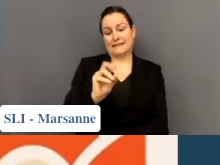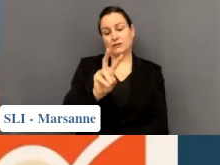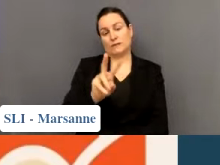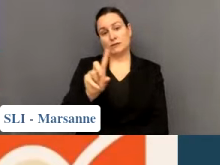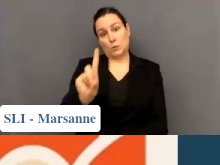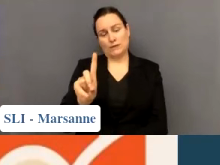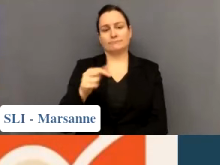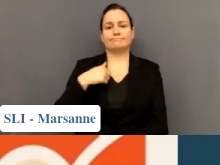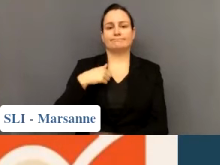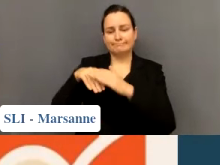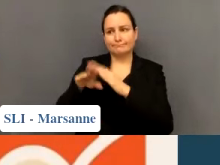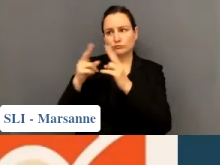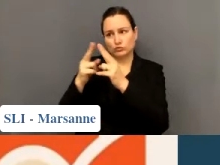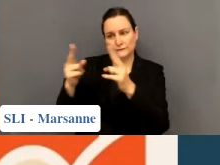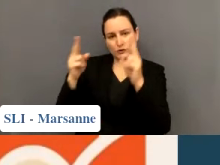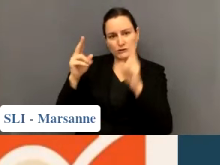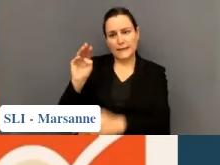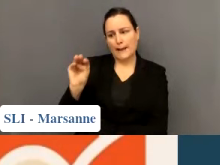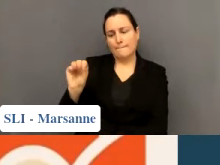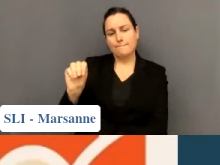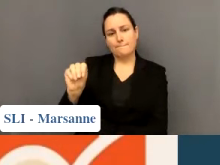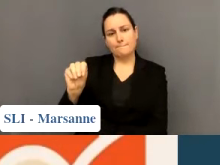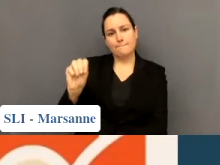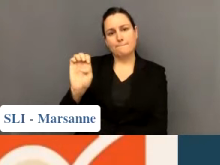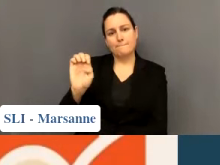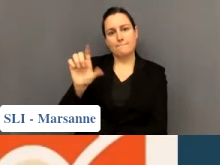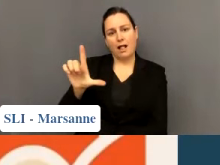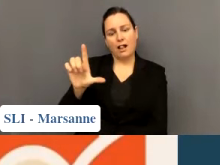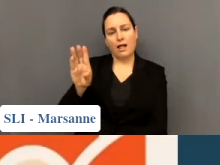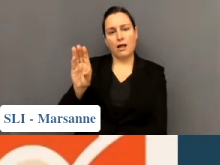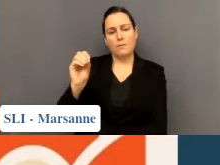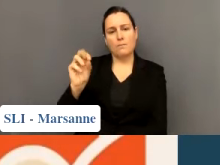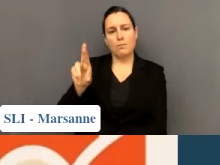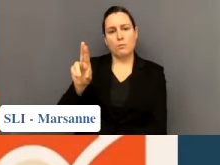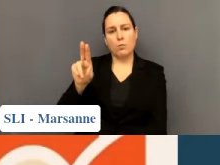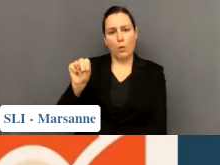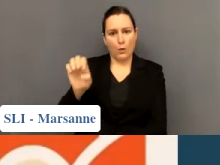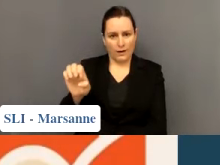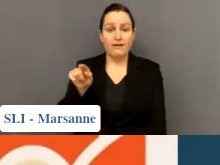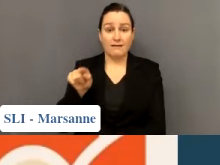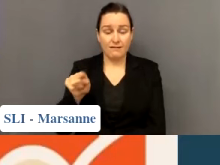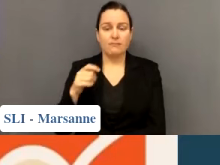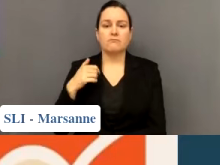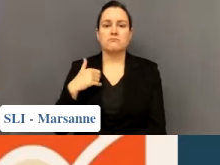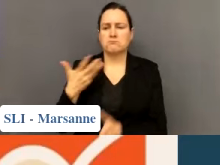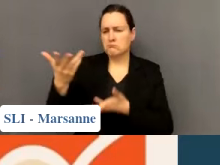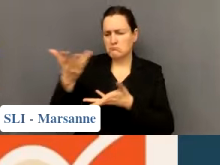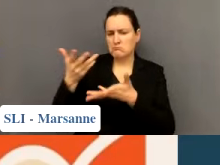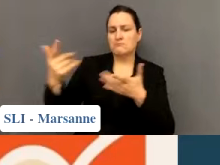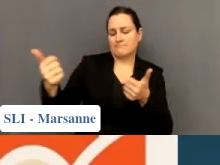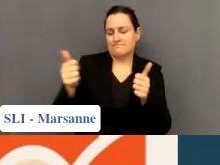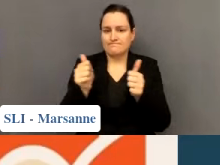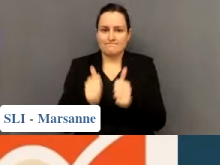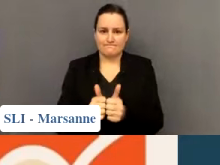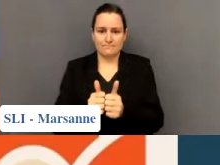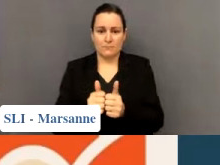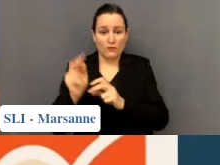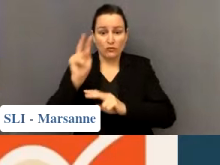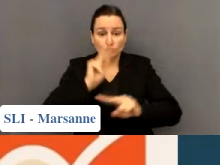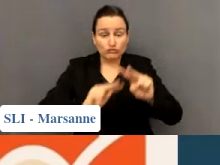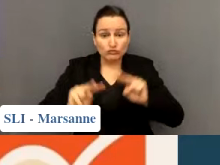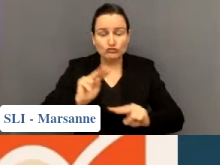Melbourne on the DALIA 19 international research study exploring innovative practice in domestic and family service provision